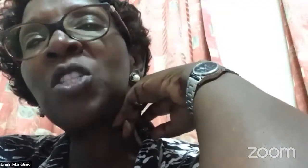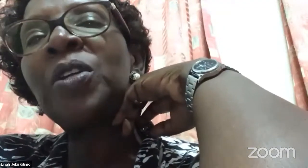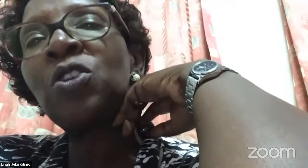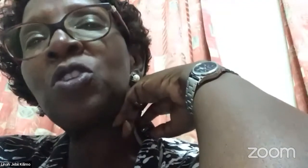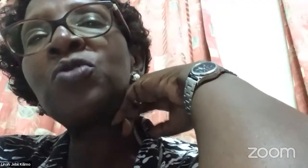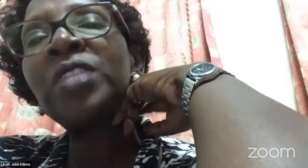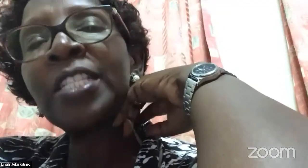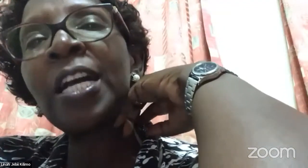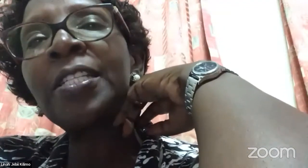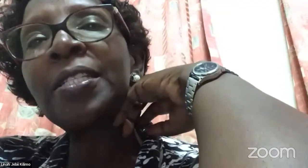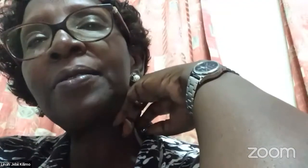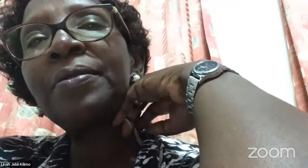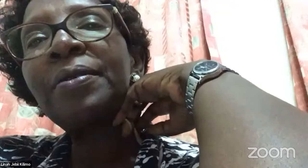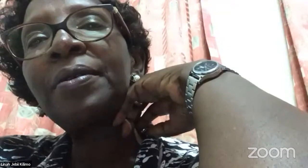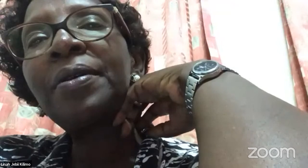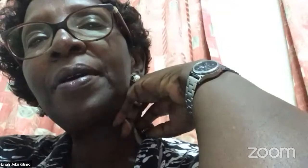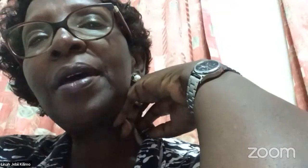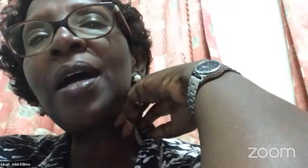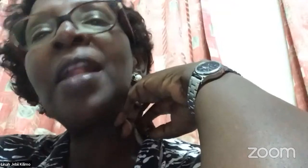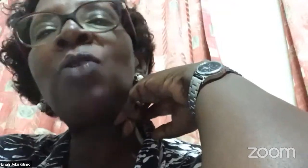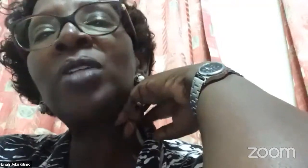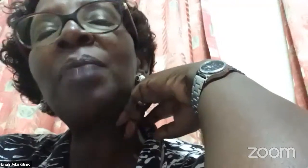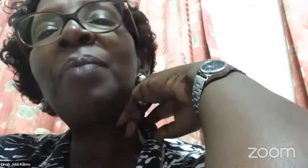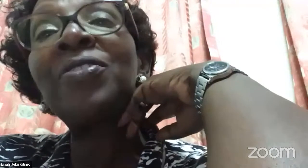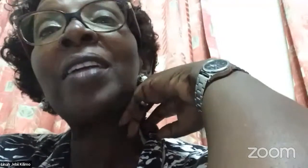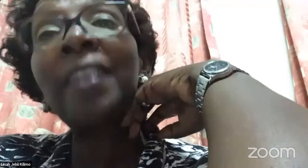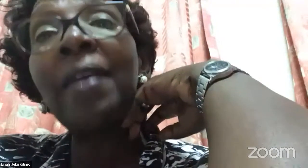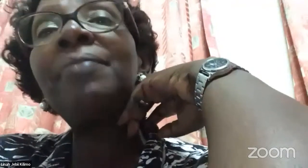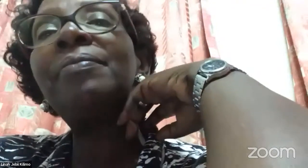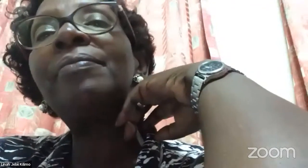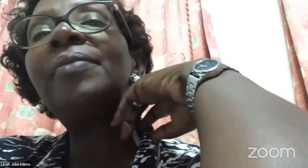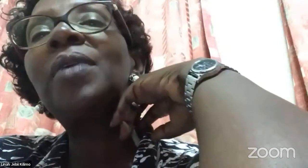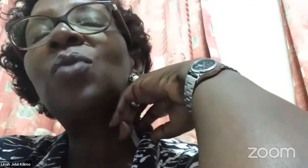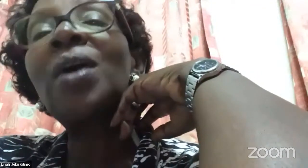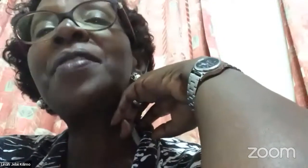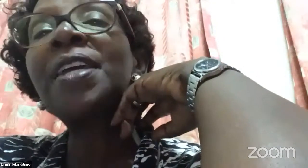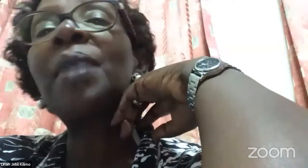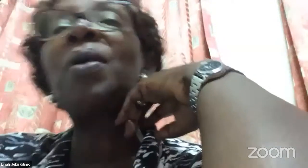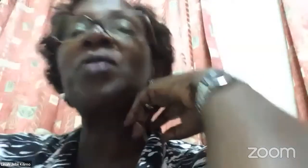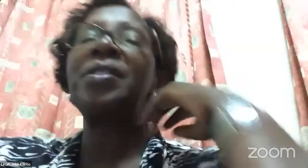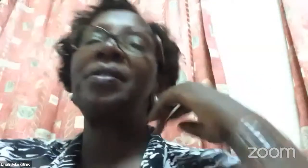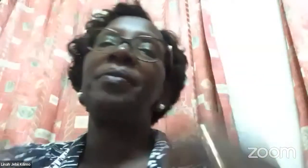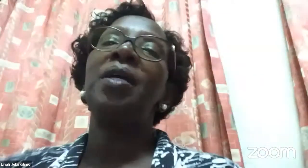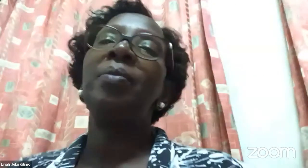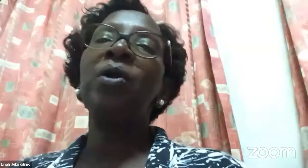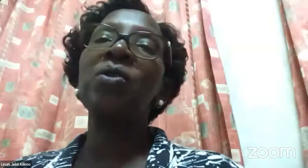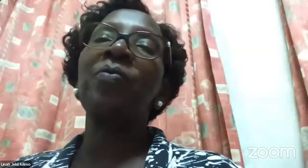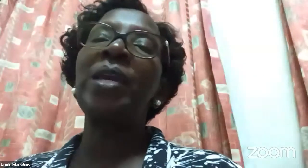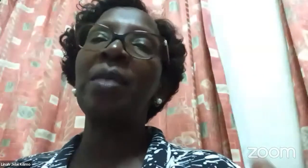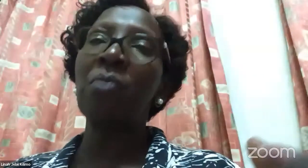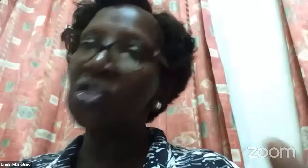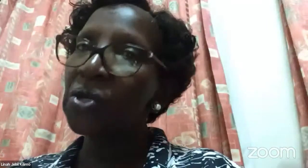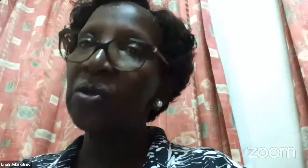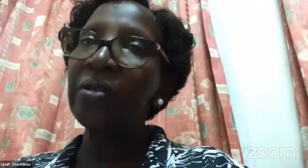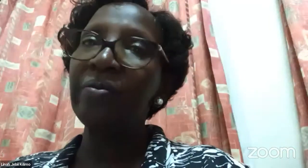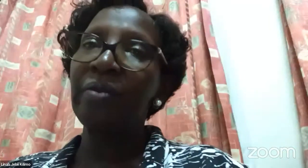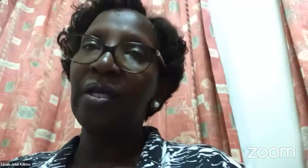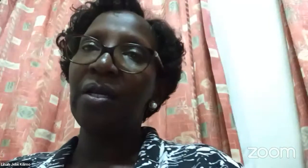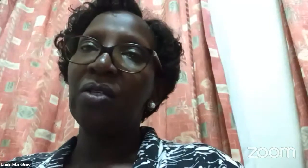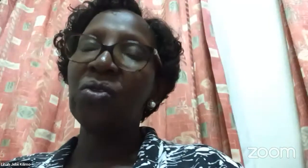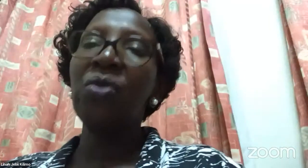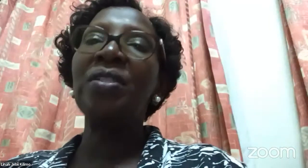much as possible not to discuss an outcome after there. Go and think about it. Because of being